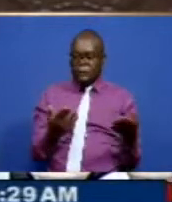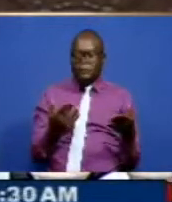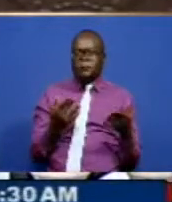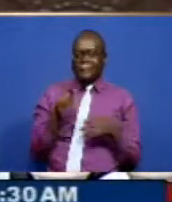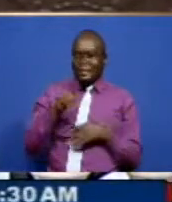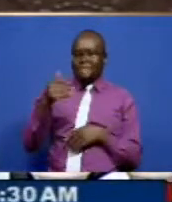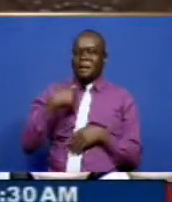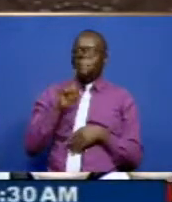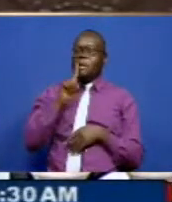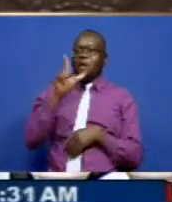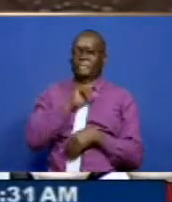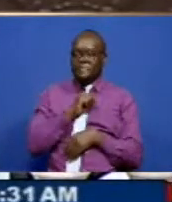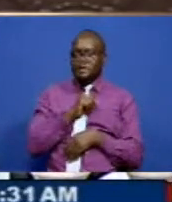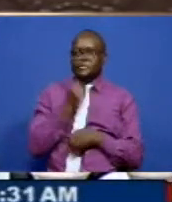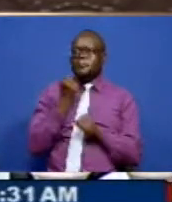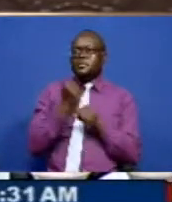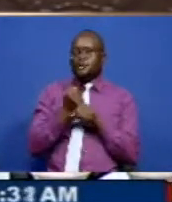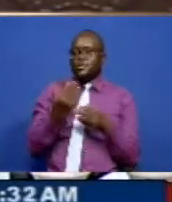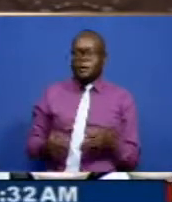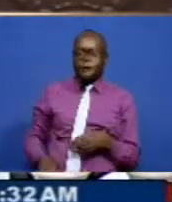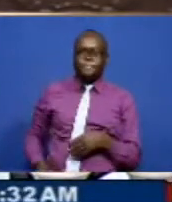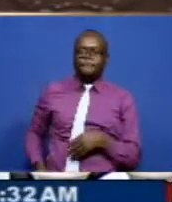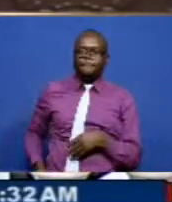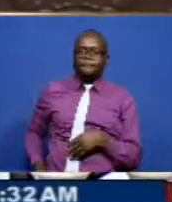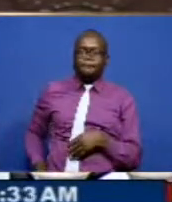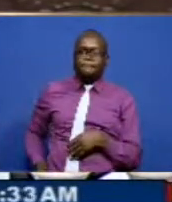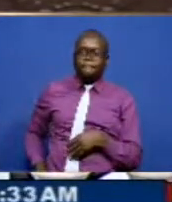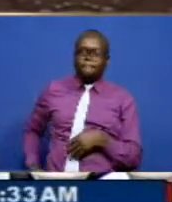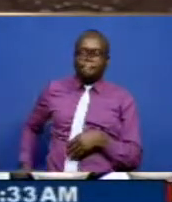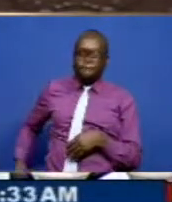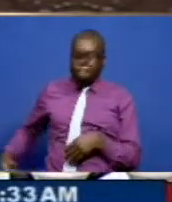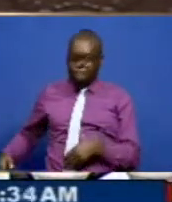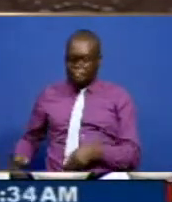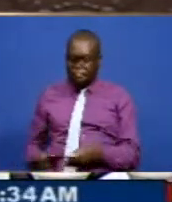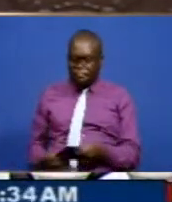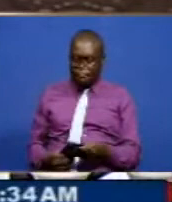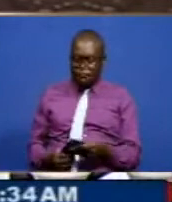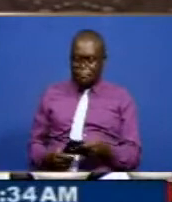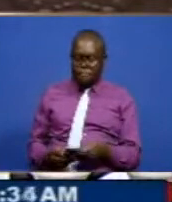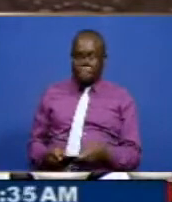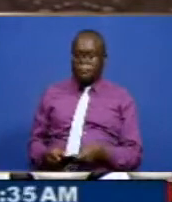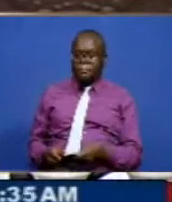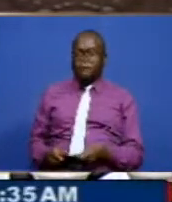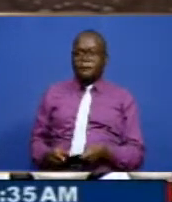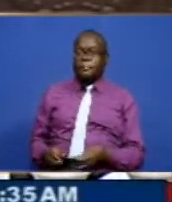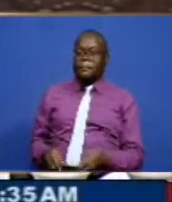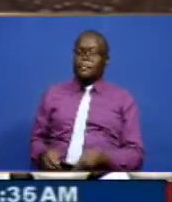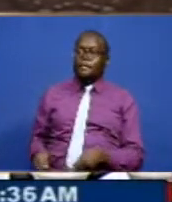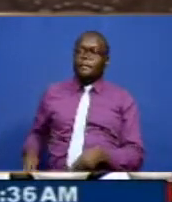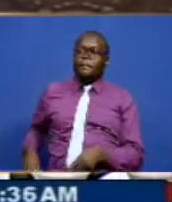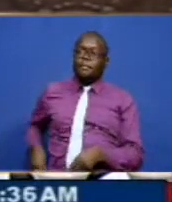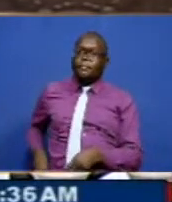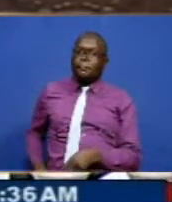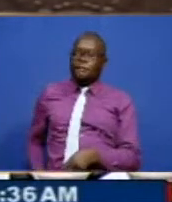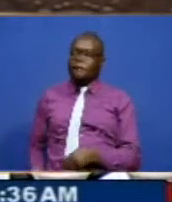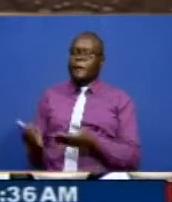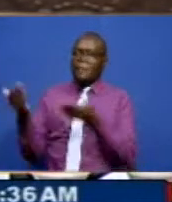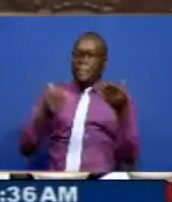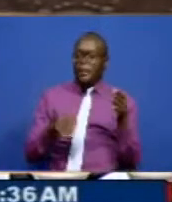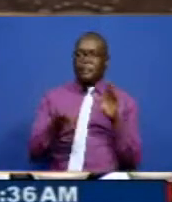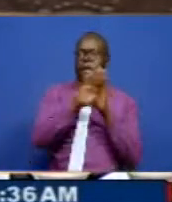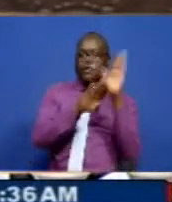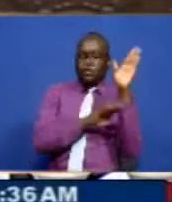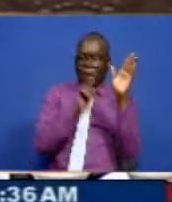been instructed to represent the County Assembly of Wajir. The said advocates forwarded a bundle of documents which would be